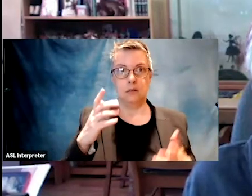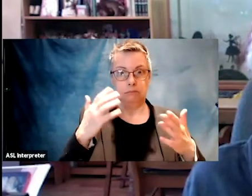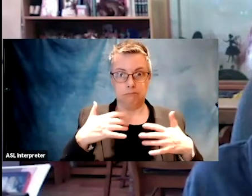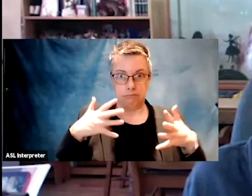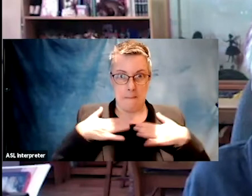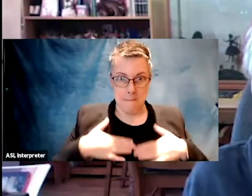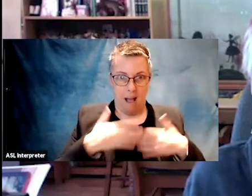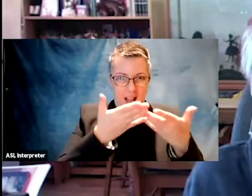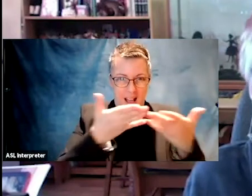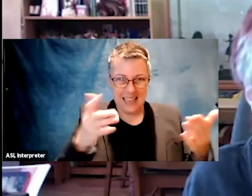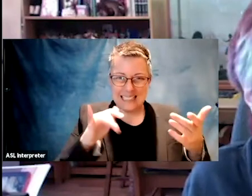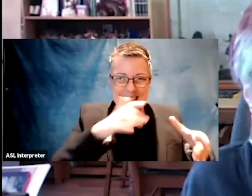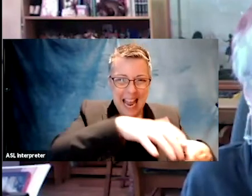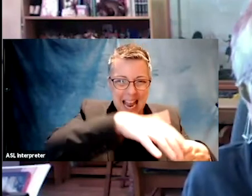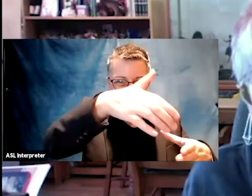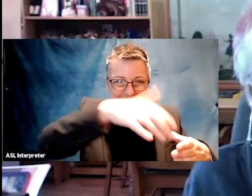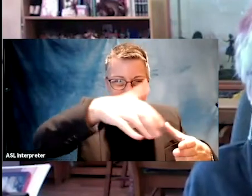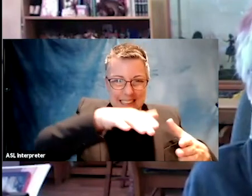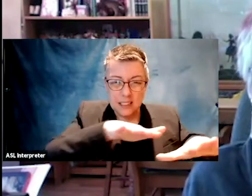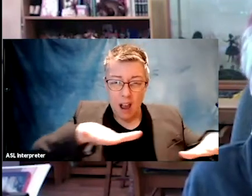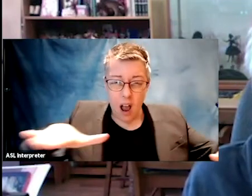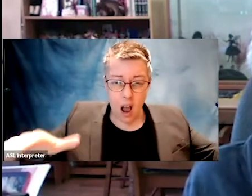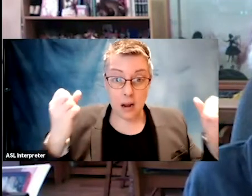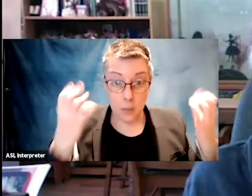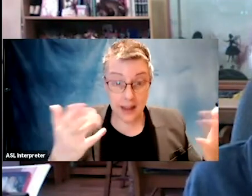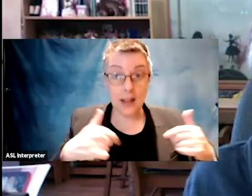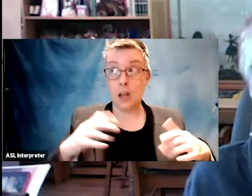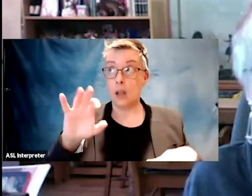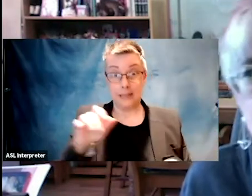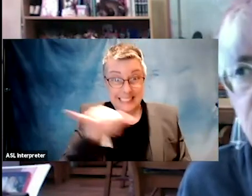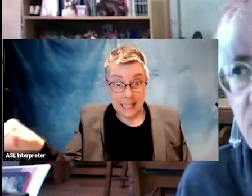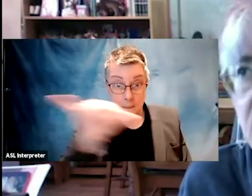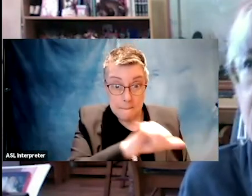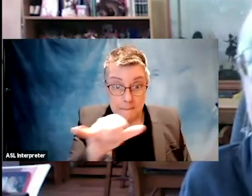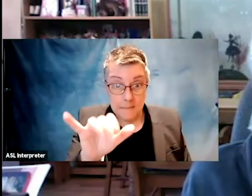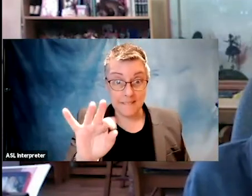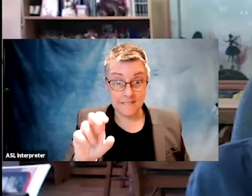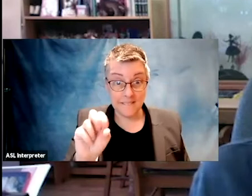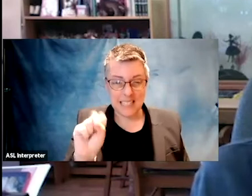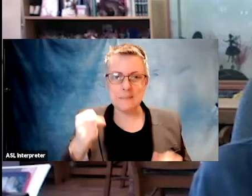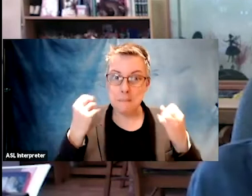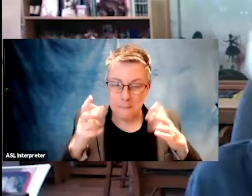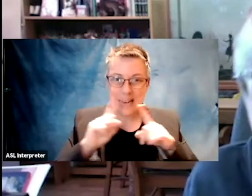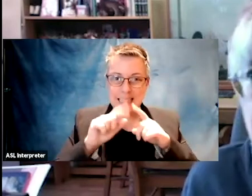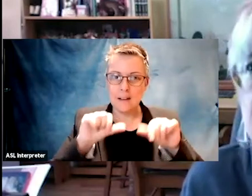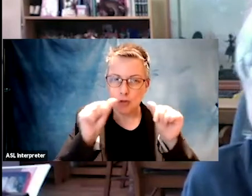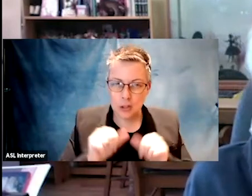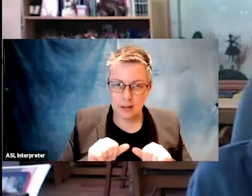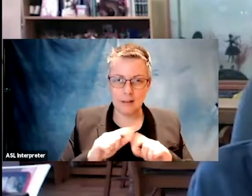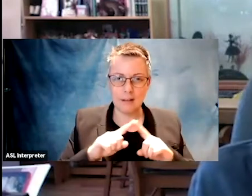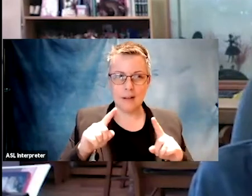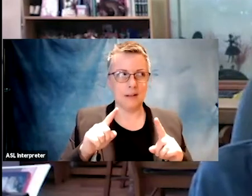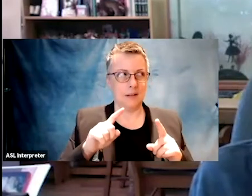with fetuses, with a whole range of morphological variations, by which I mean, cojoined twins,